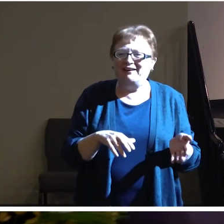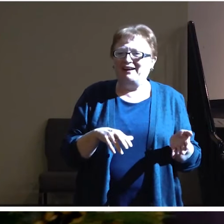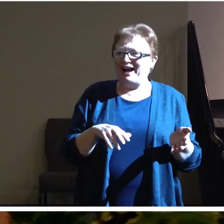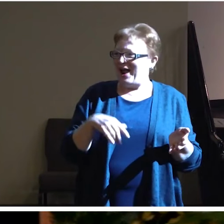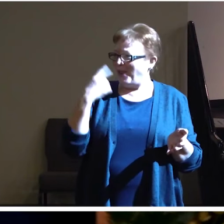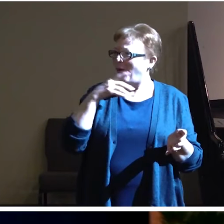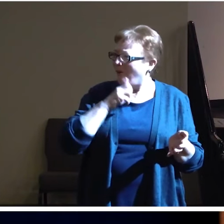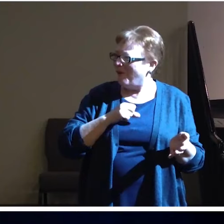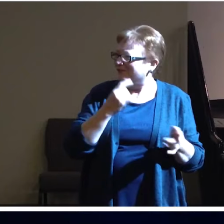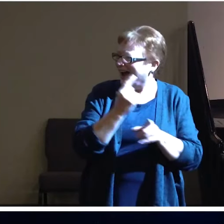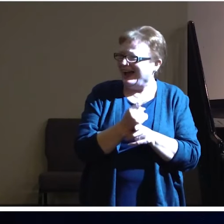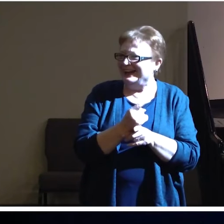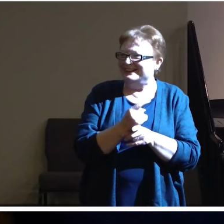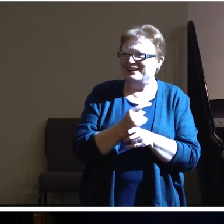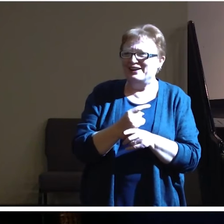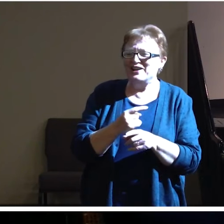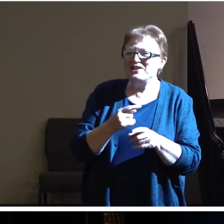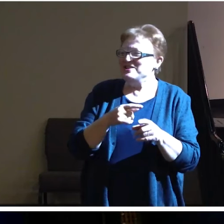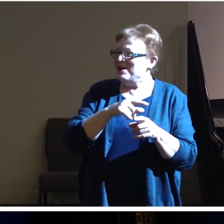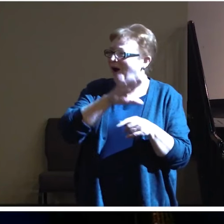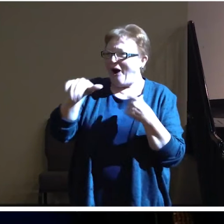We're all in the process of getting older.